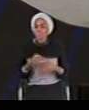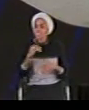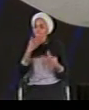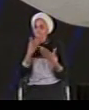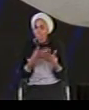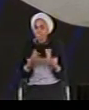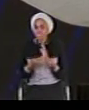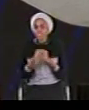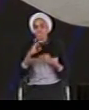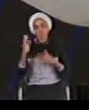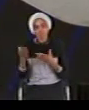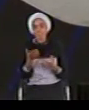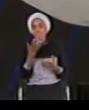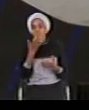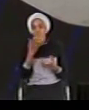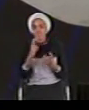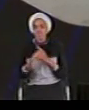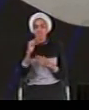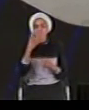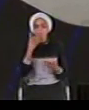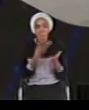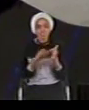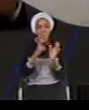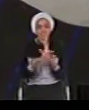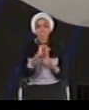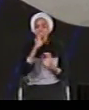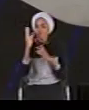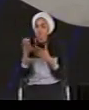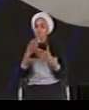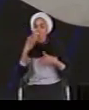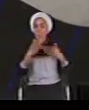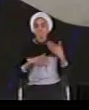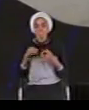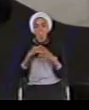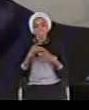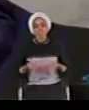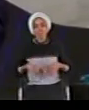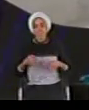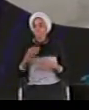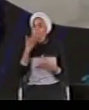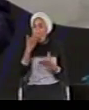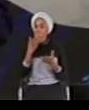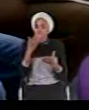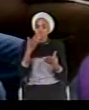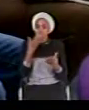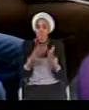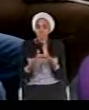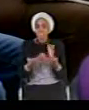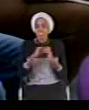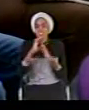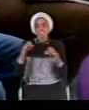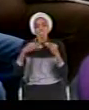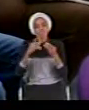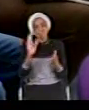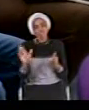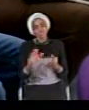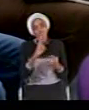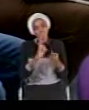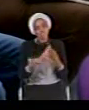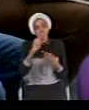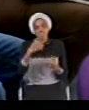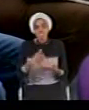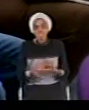is bringing favor to you, his goodness is bringing joy in your life, his goodness is giving children to new couples,